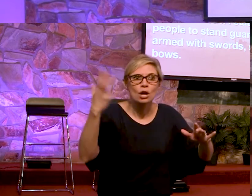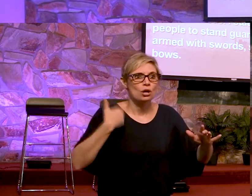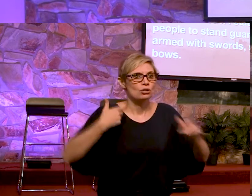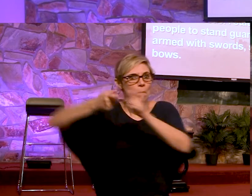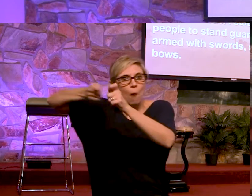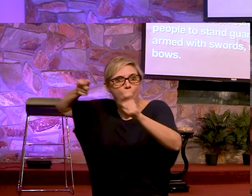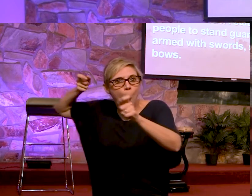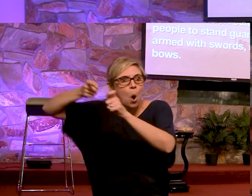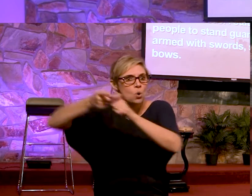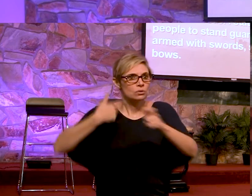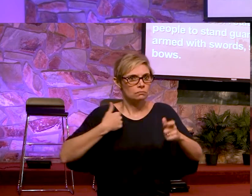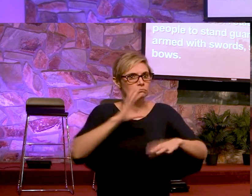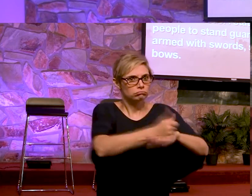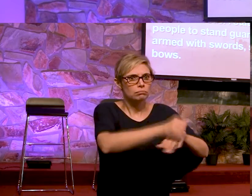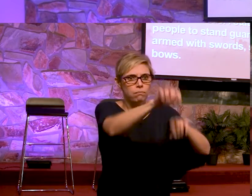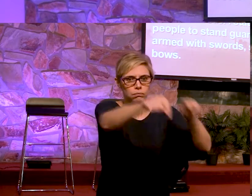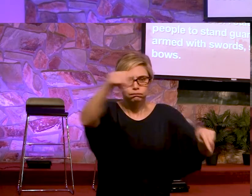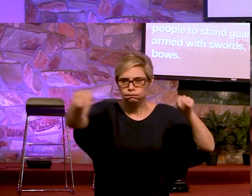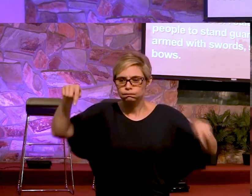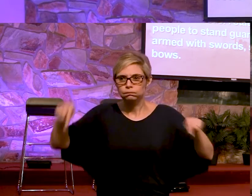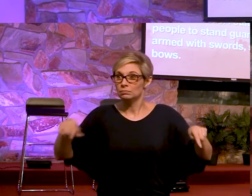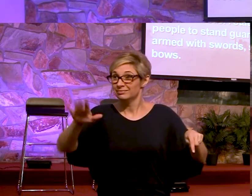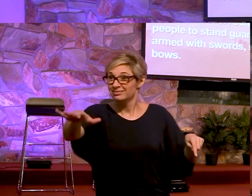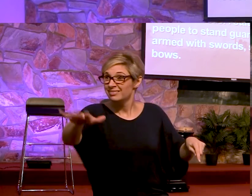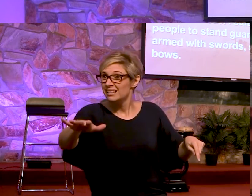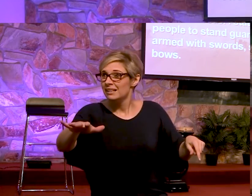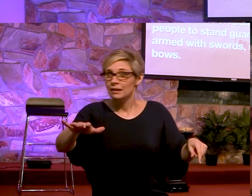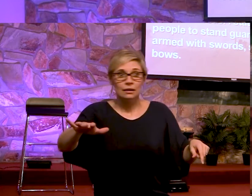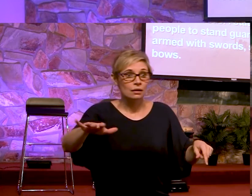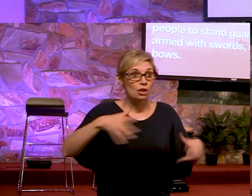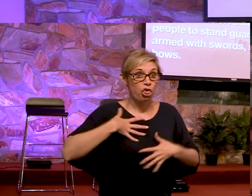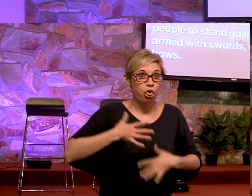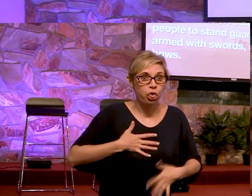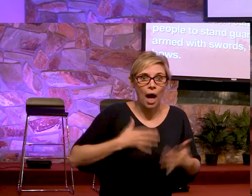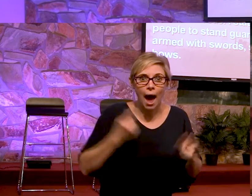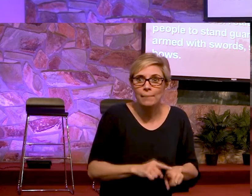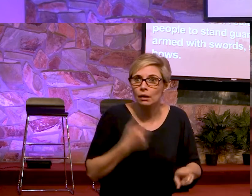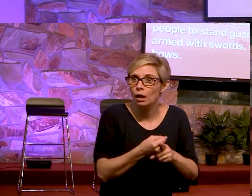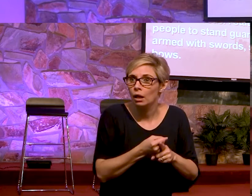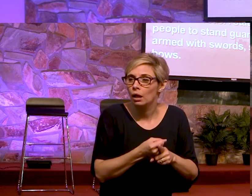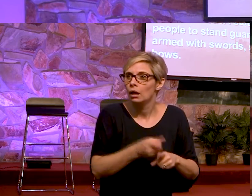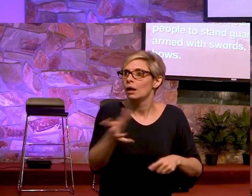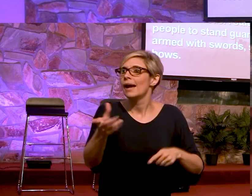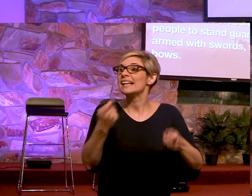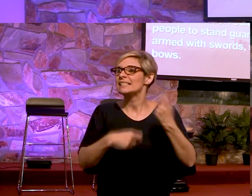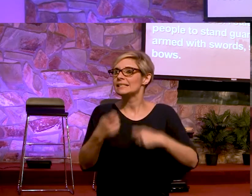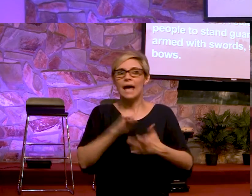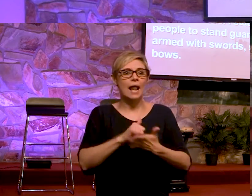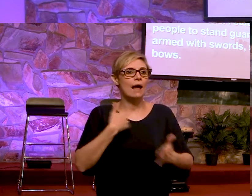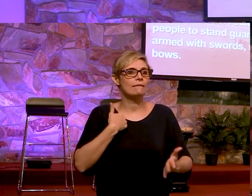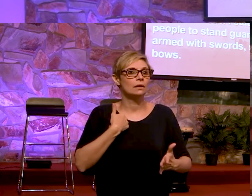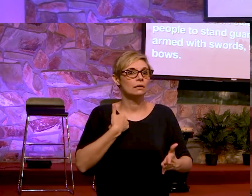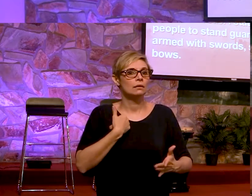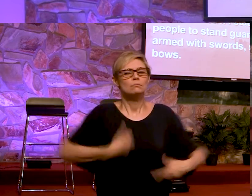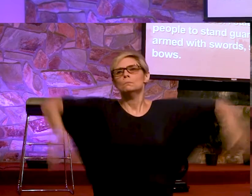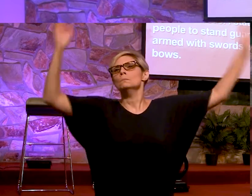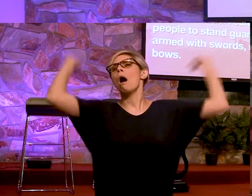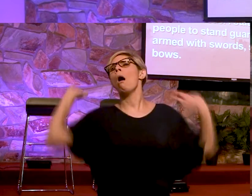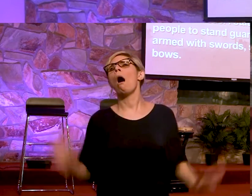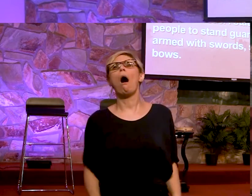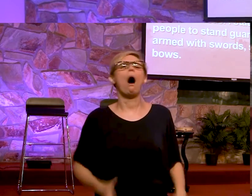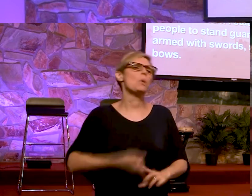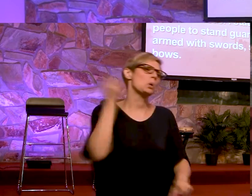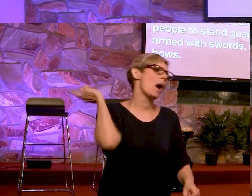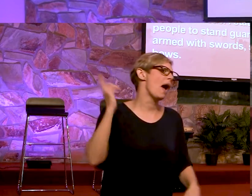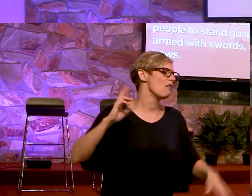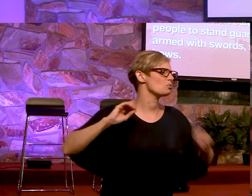bows. Whenever discouragement set in, Nehemiah says, you know what I did? Instead of throwing up our hands and saying, that's it, we quit,